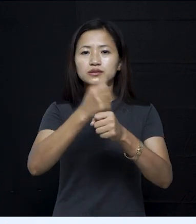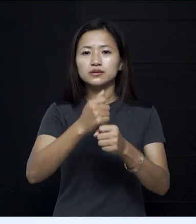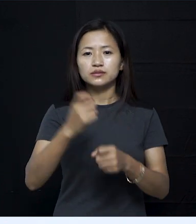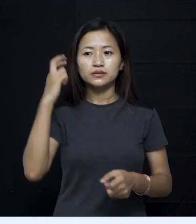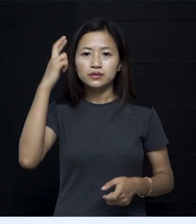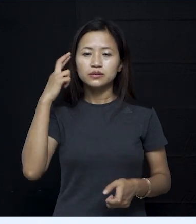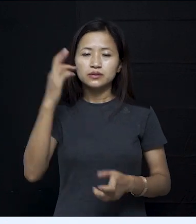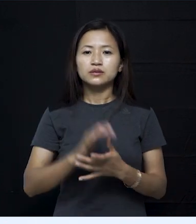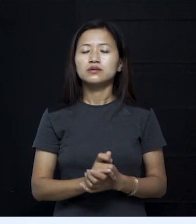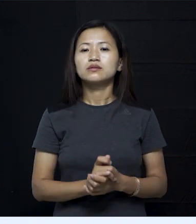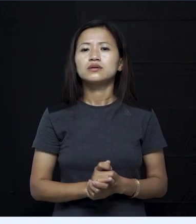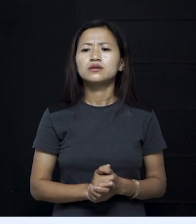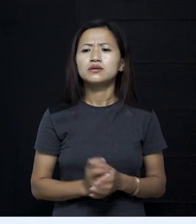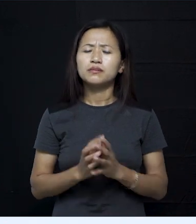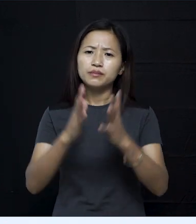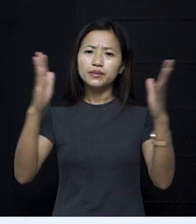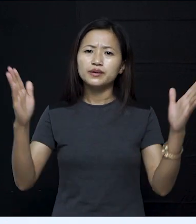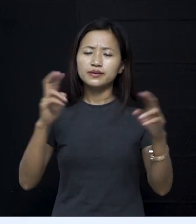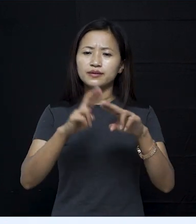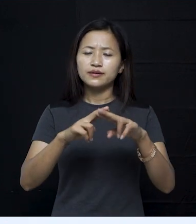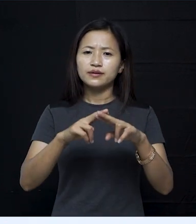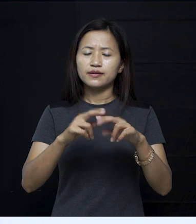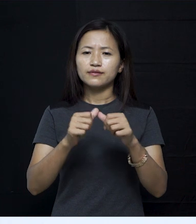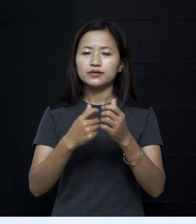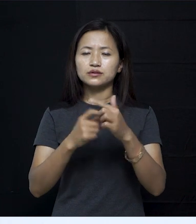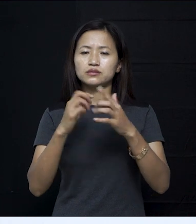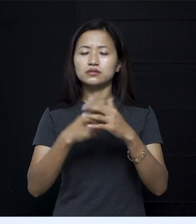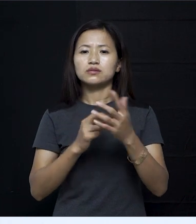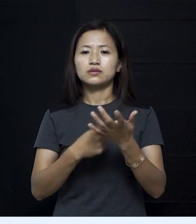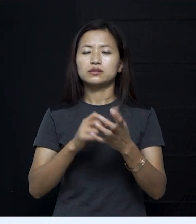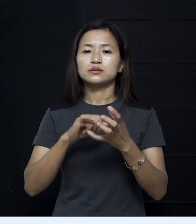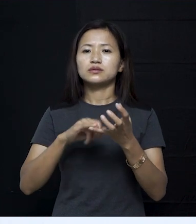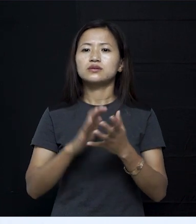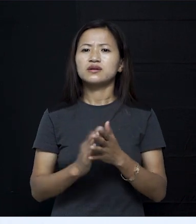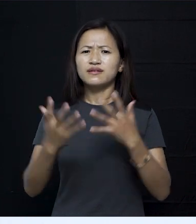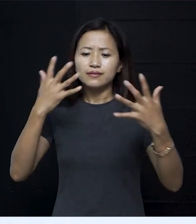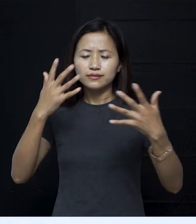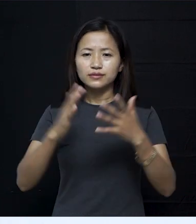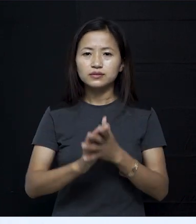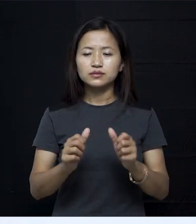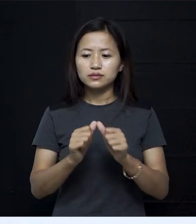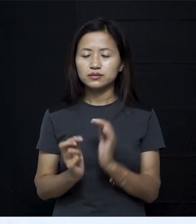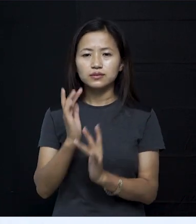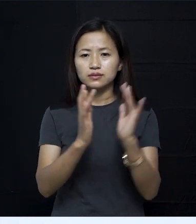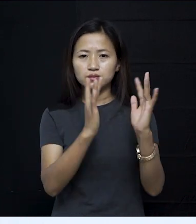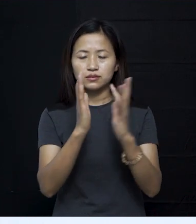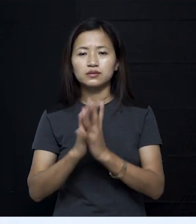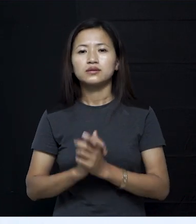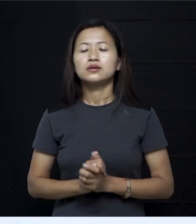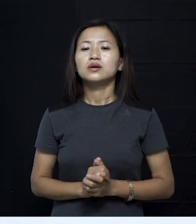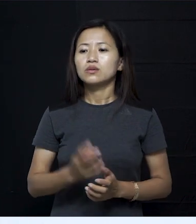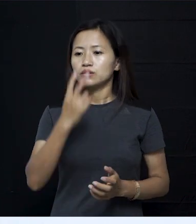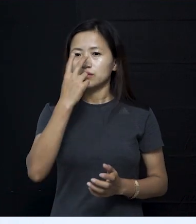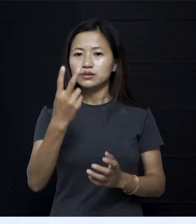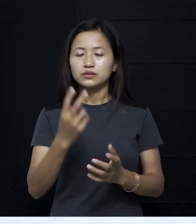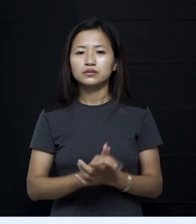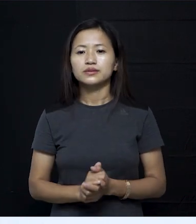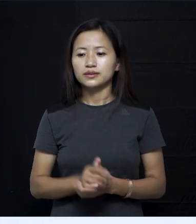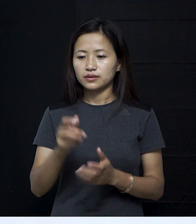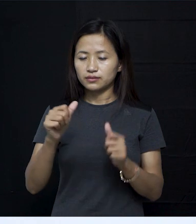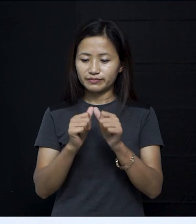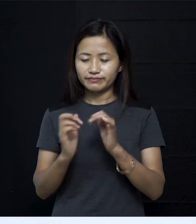is they will be sown and harvested in between the Rabi and Kharif season. Then those